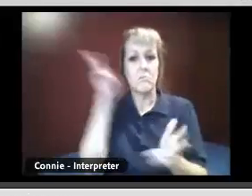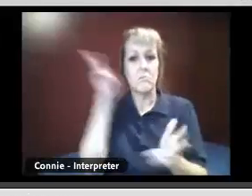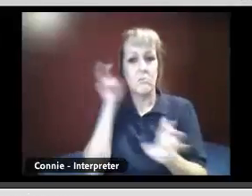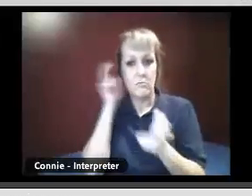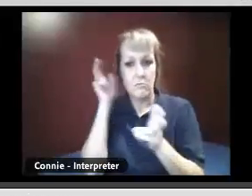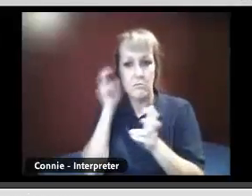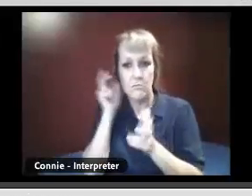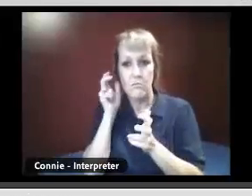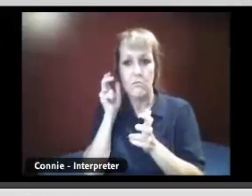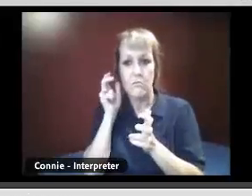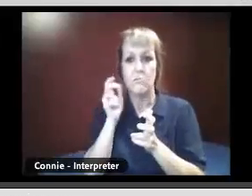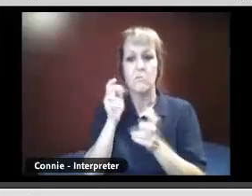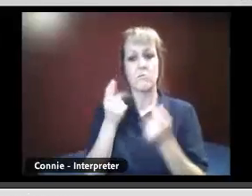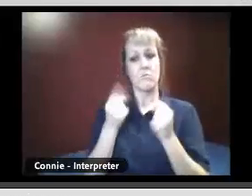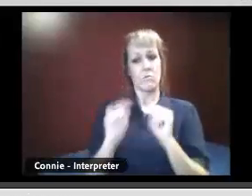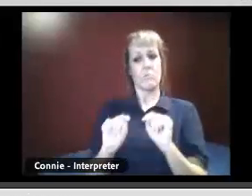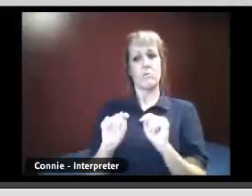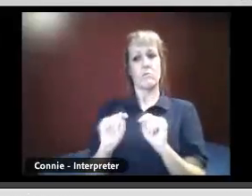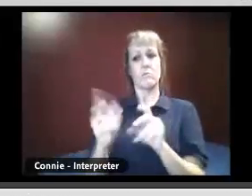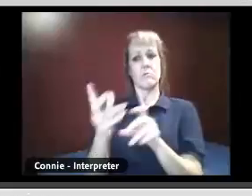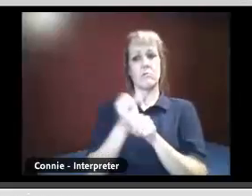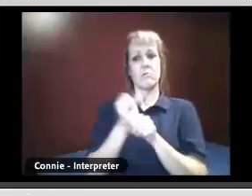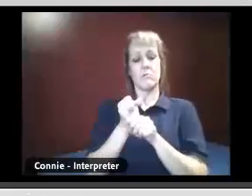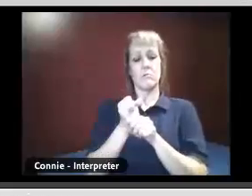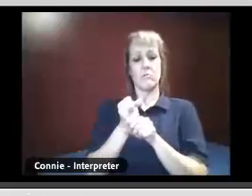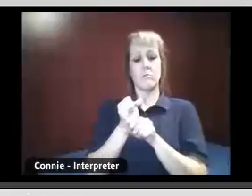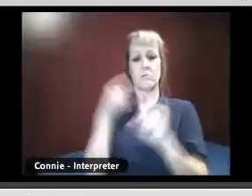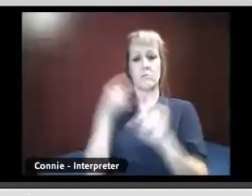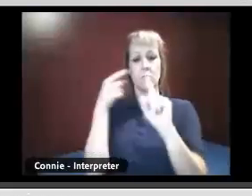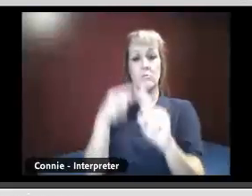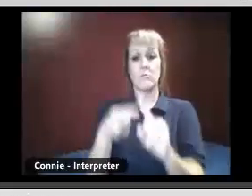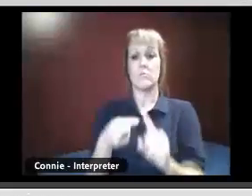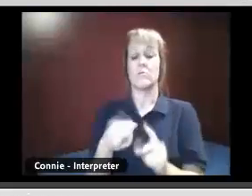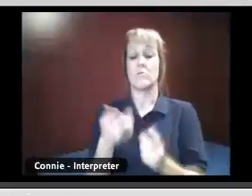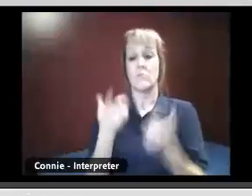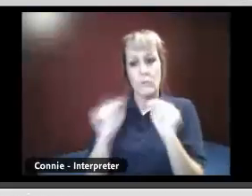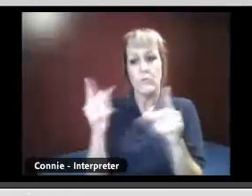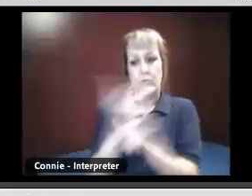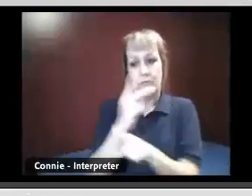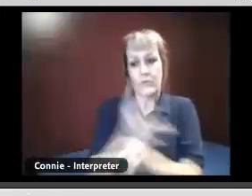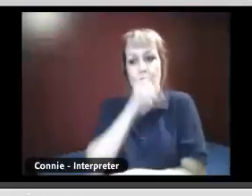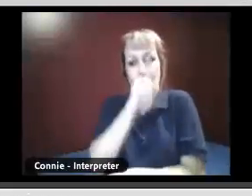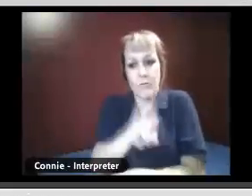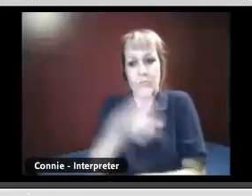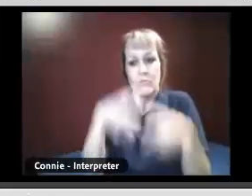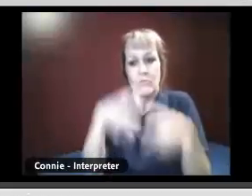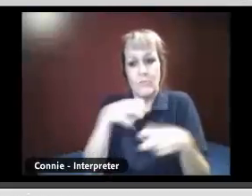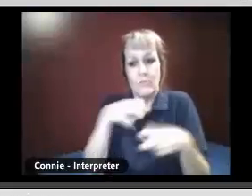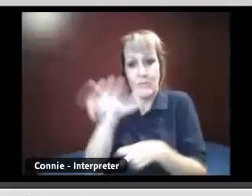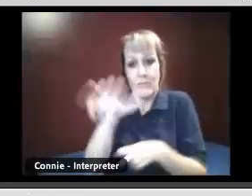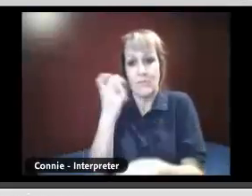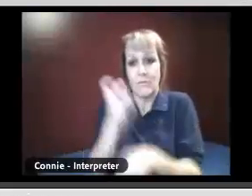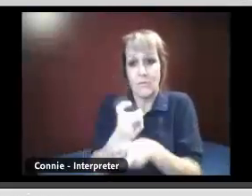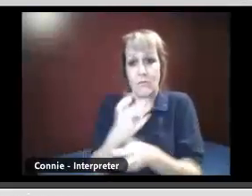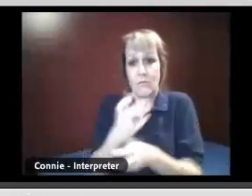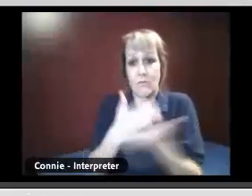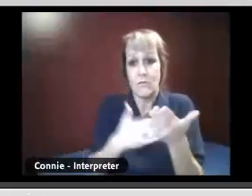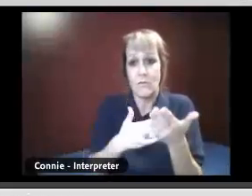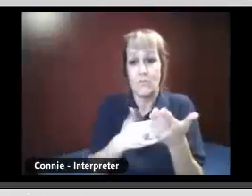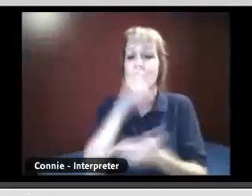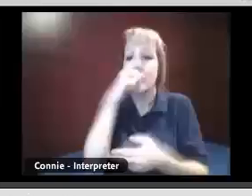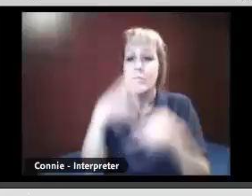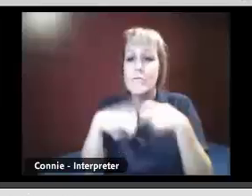trying to do is really get, earlier somebody said the hardest part is trying to figure out what the real issue is. This is the hardest part of this. Now,